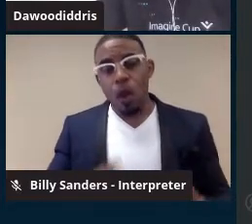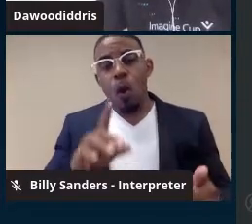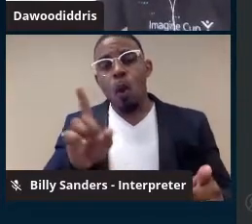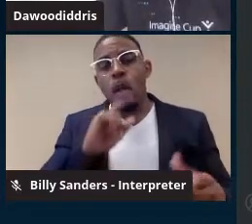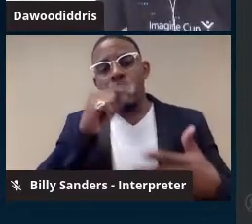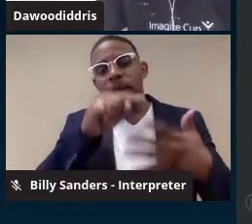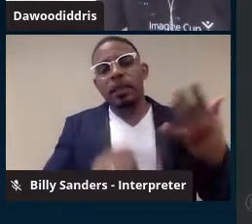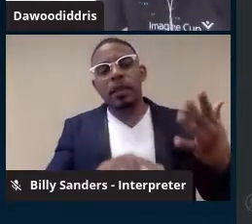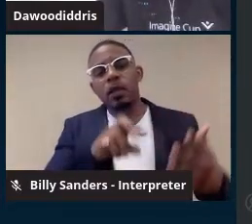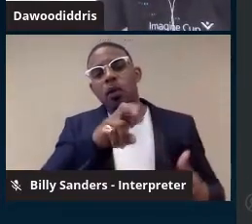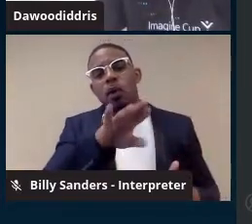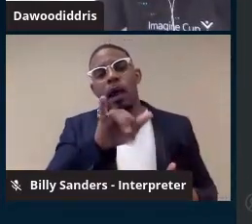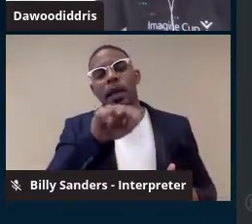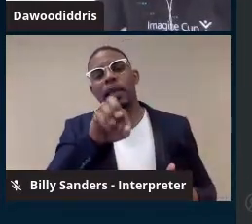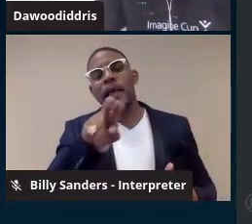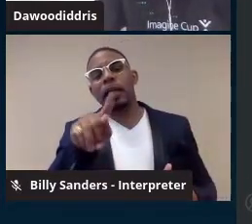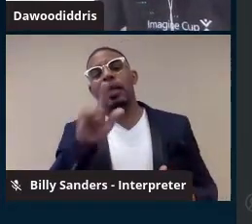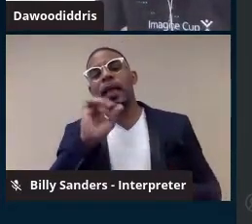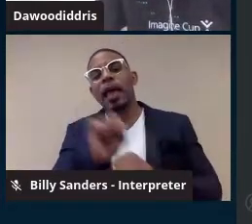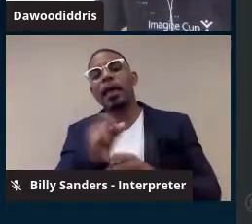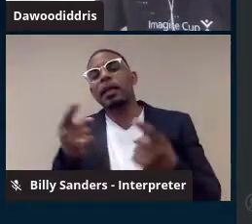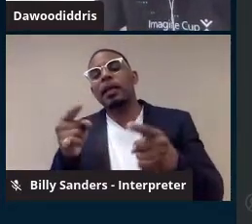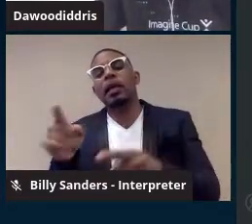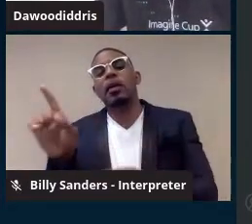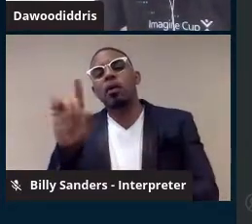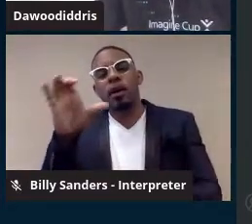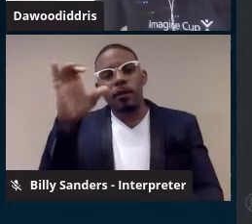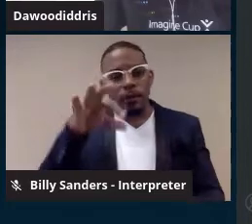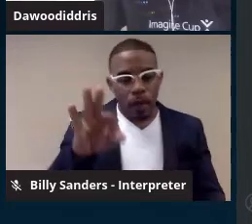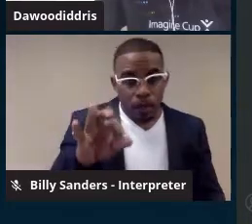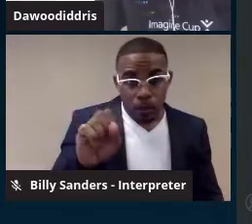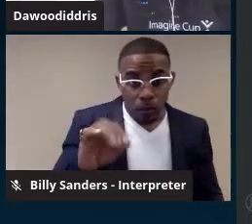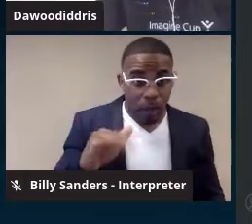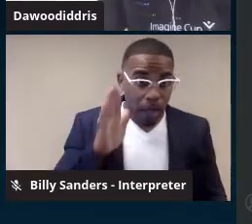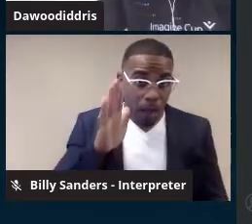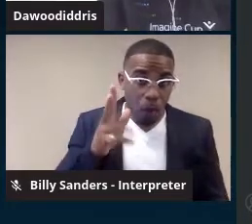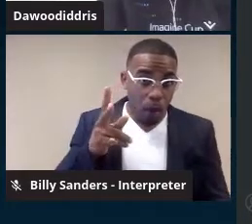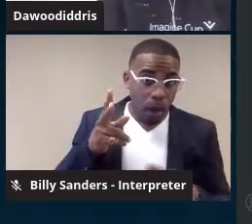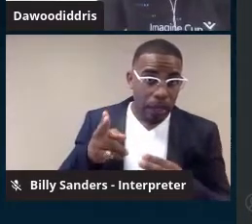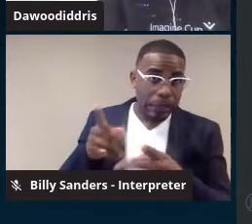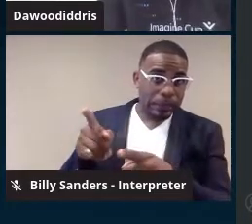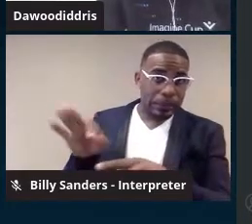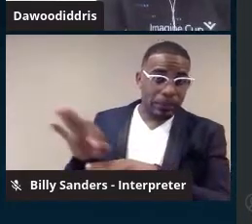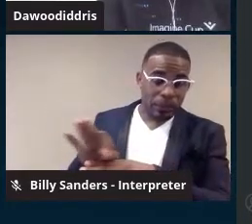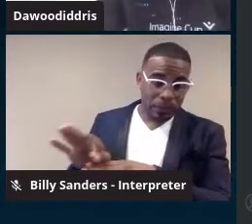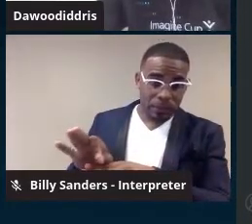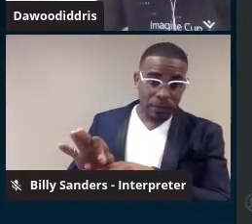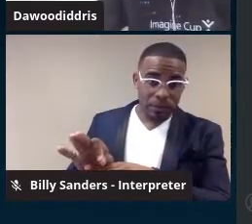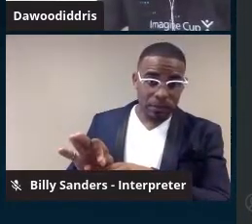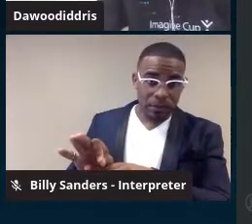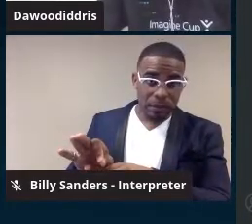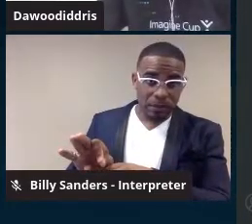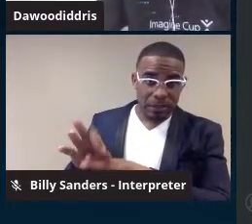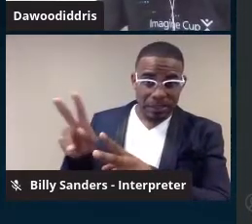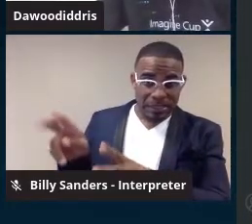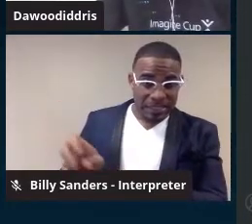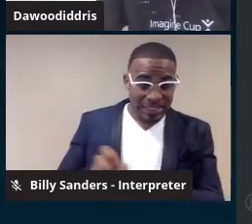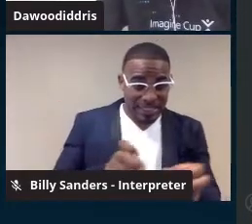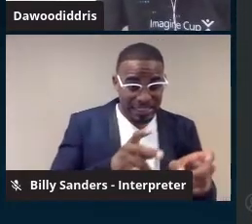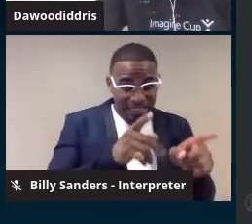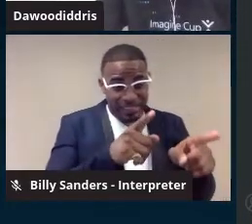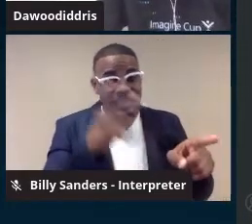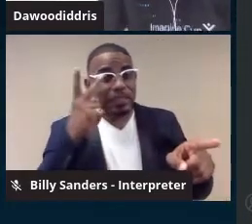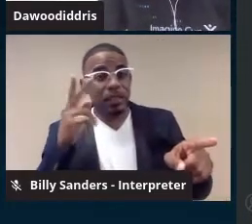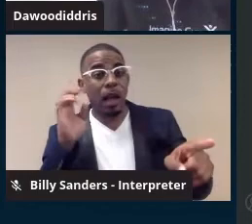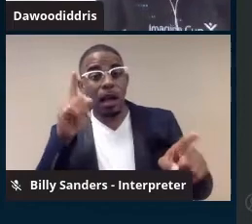this URI that Dawood is actually connecting to? So I'm going to cut this particular function and then paste it in here, saying that